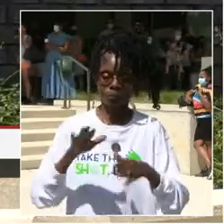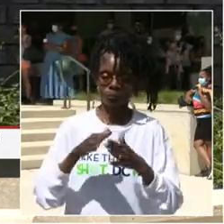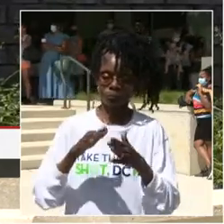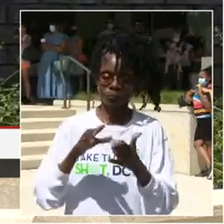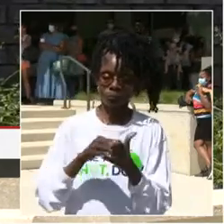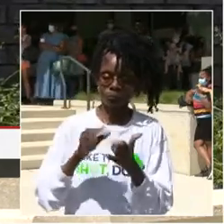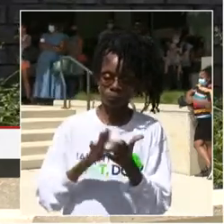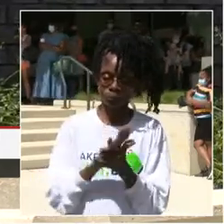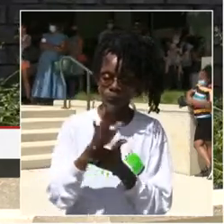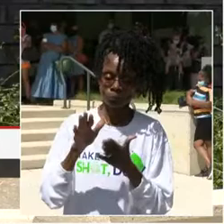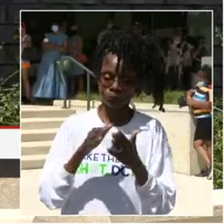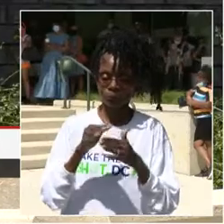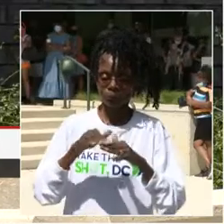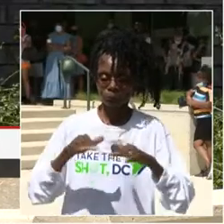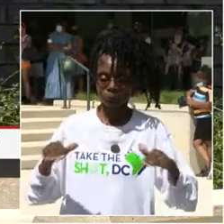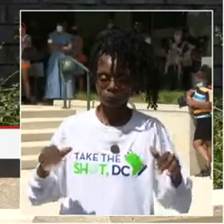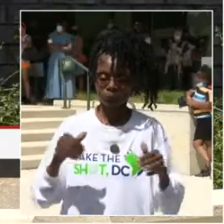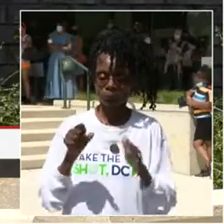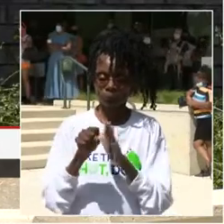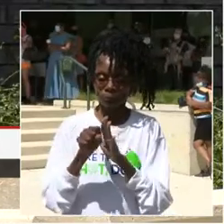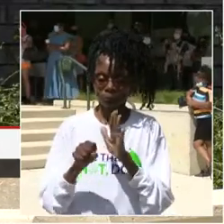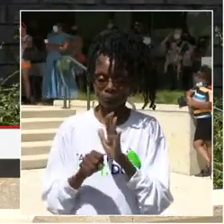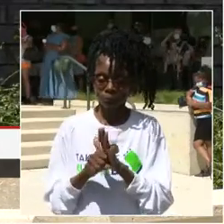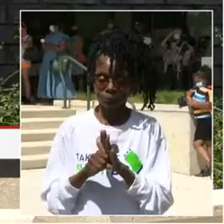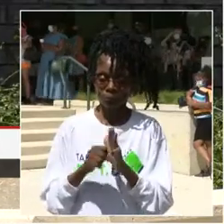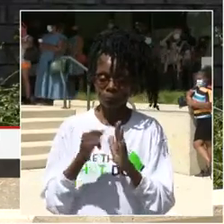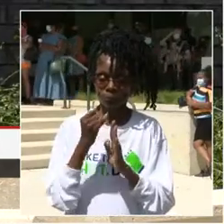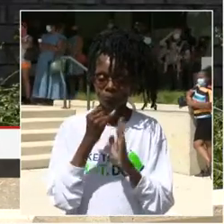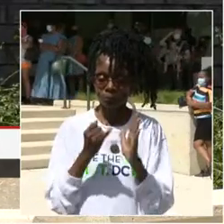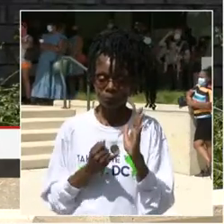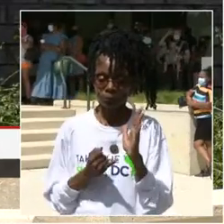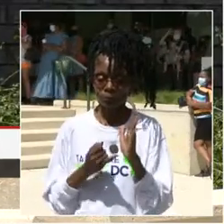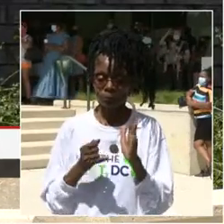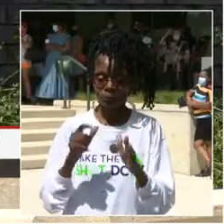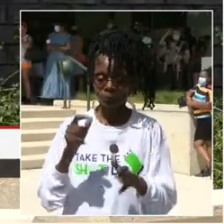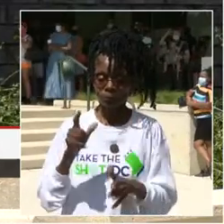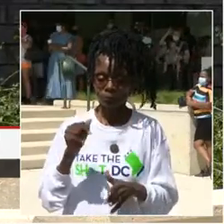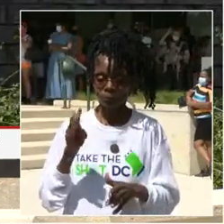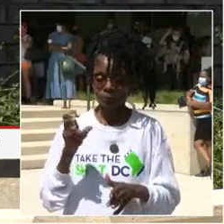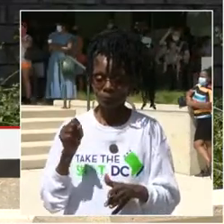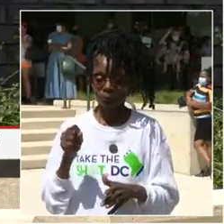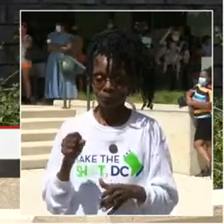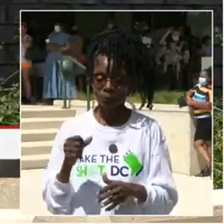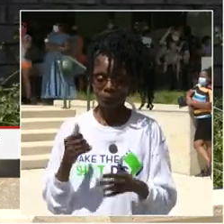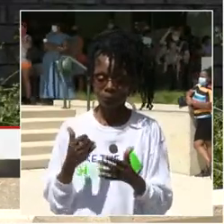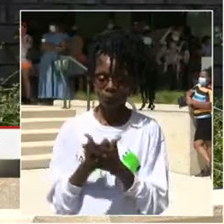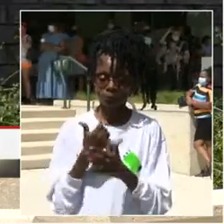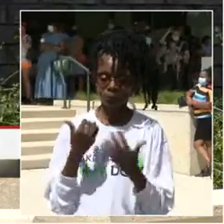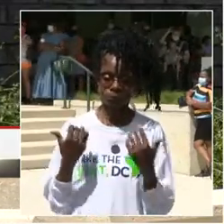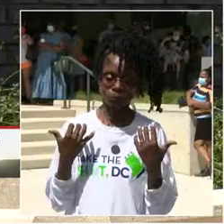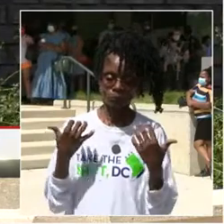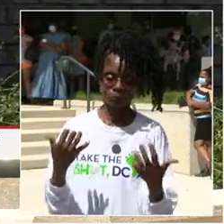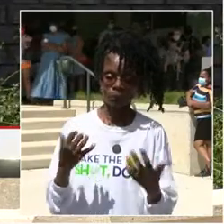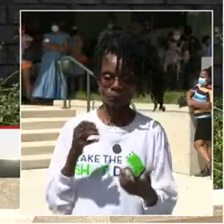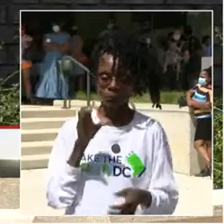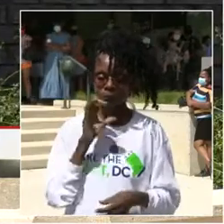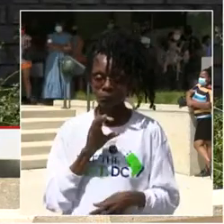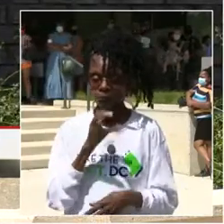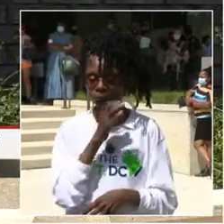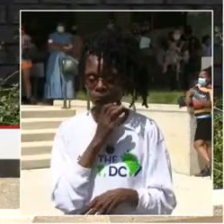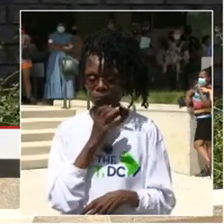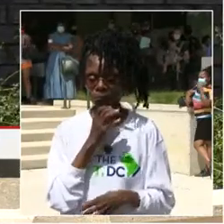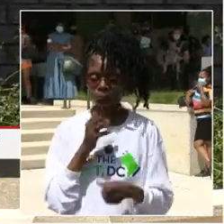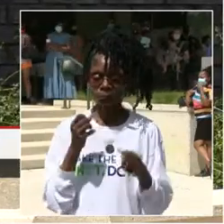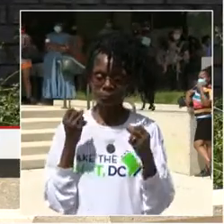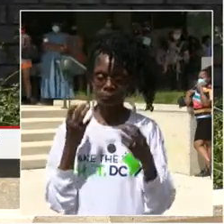labs, instructional facilities, a new auditorium, cafeteria, and multipurpose room. We're also